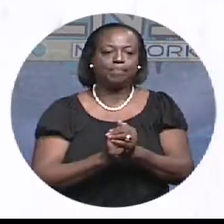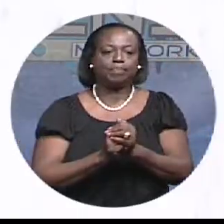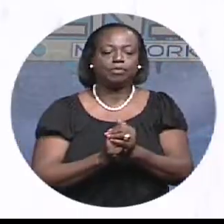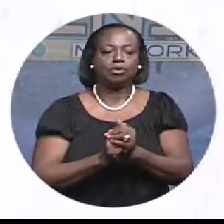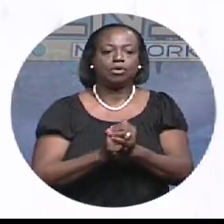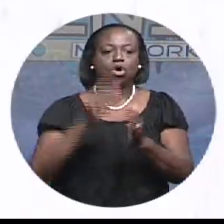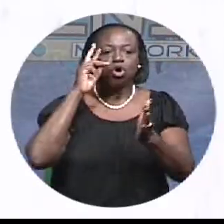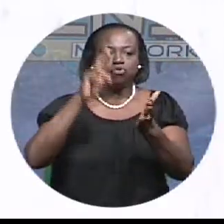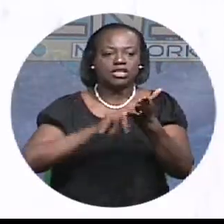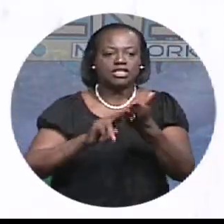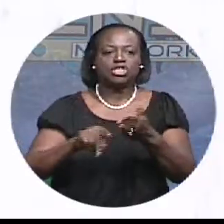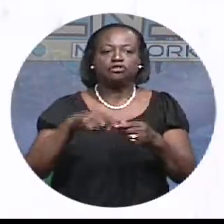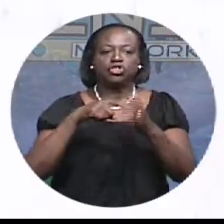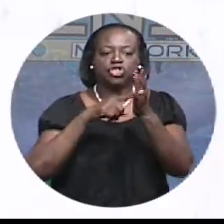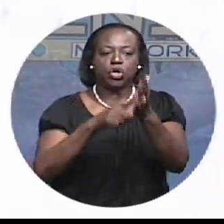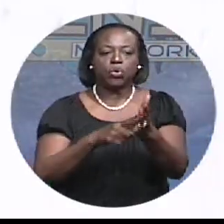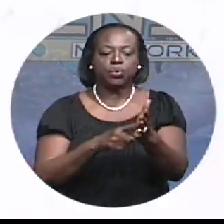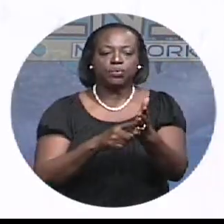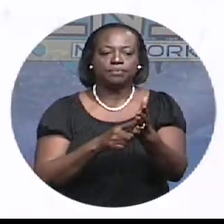has proven